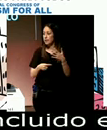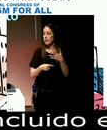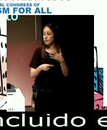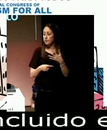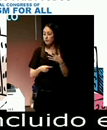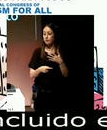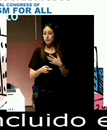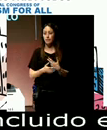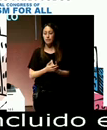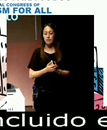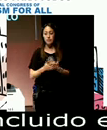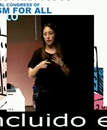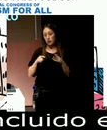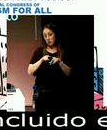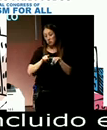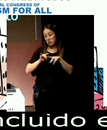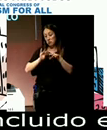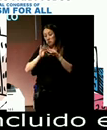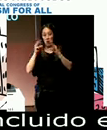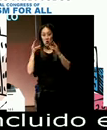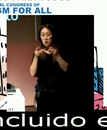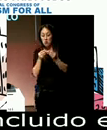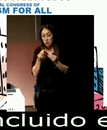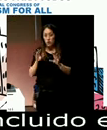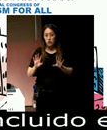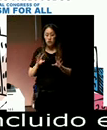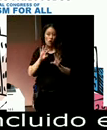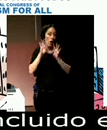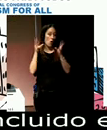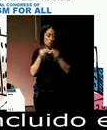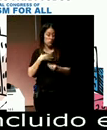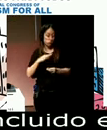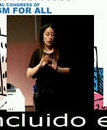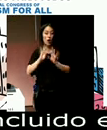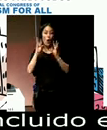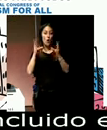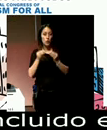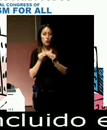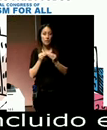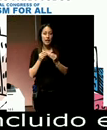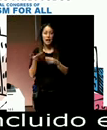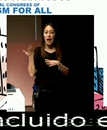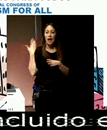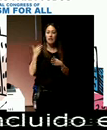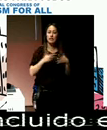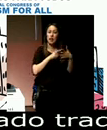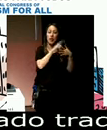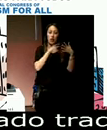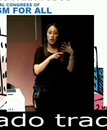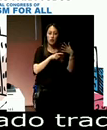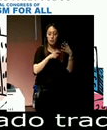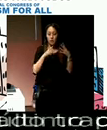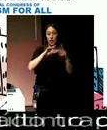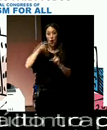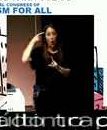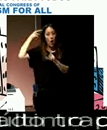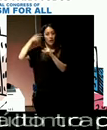The last point, it's more or less a conclusion. The 5 previous points,